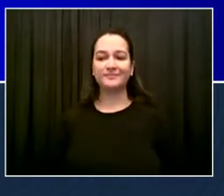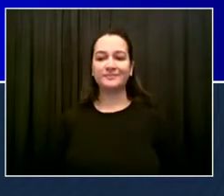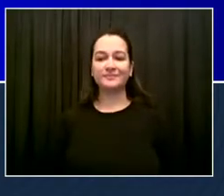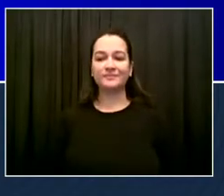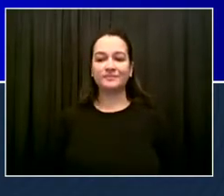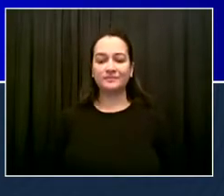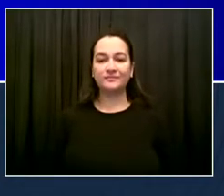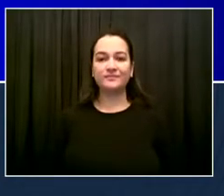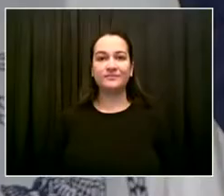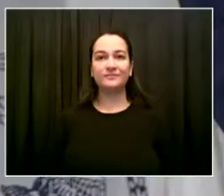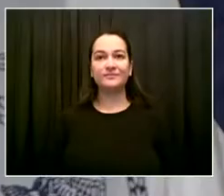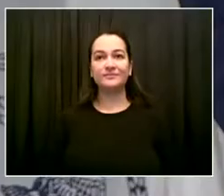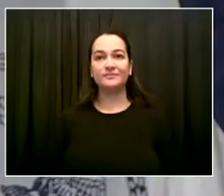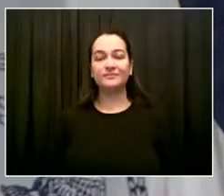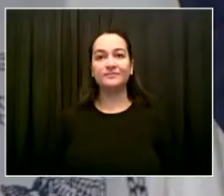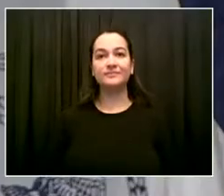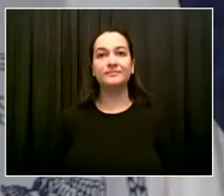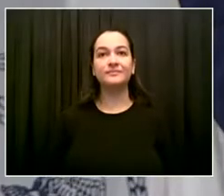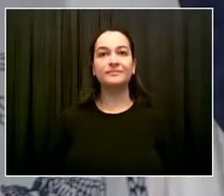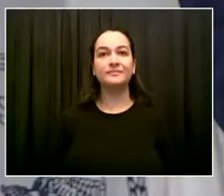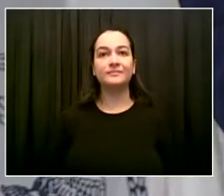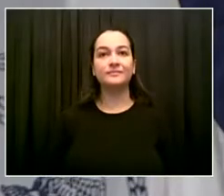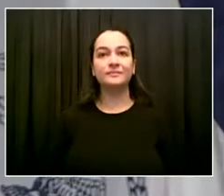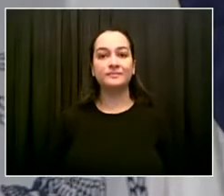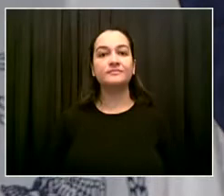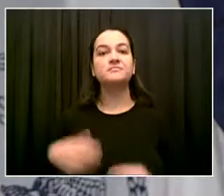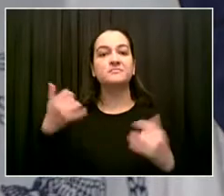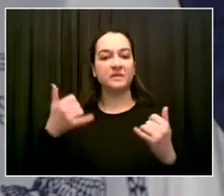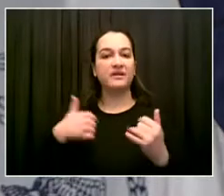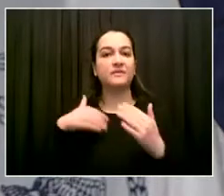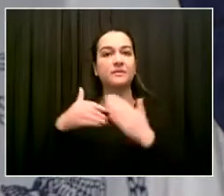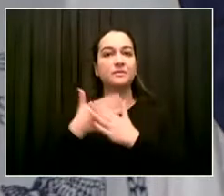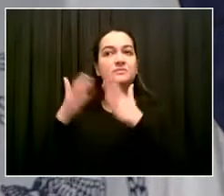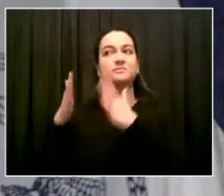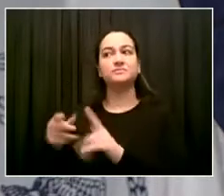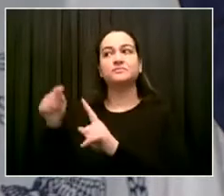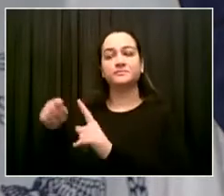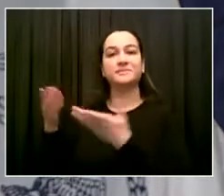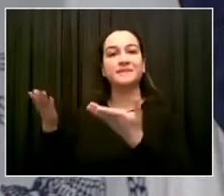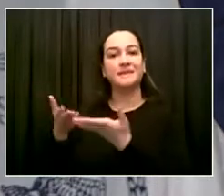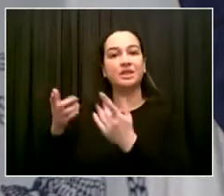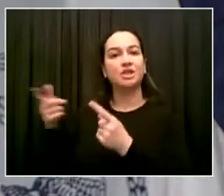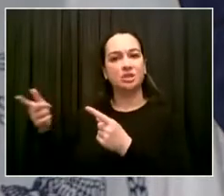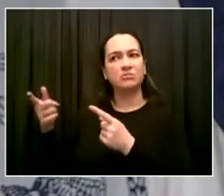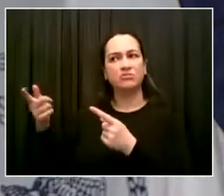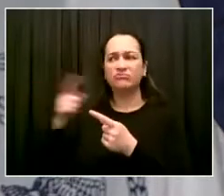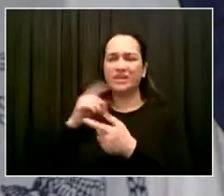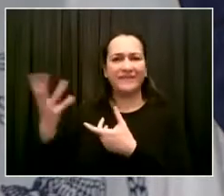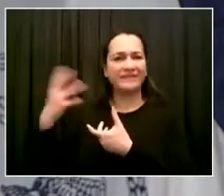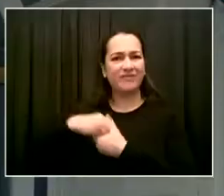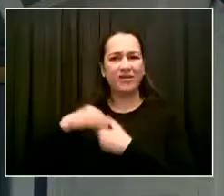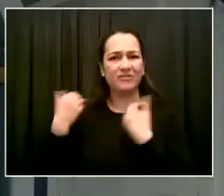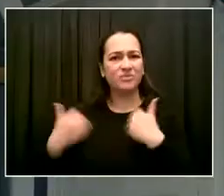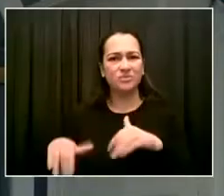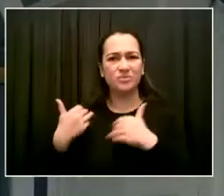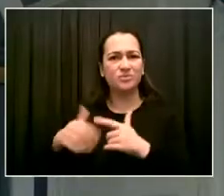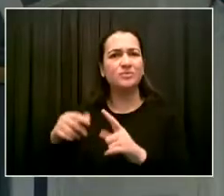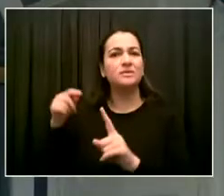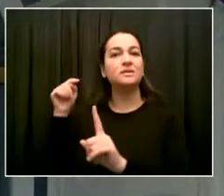it again as we make New York City cleaner and cleaner as part of our recovery. My pleasure to introduce Sanitation Commissioner Ed